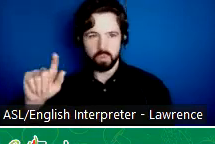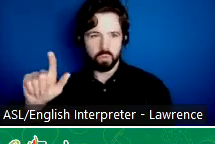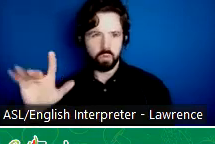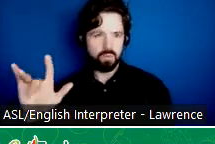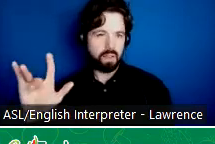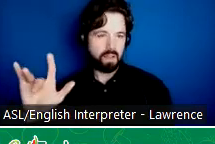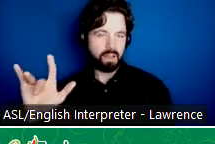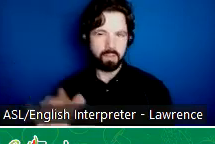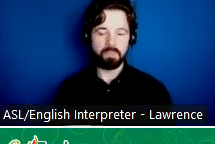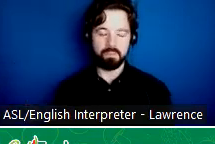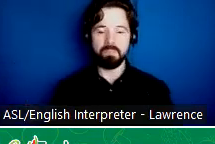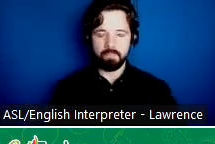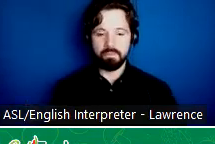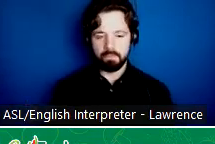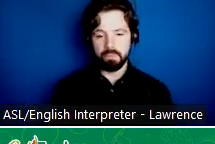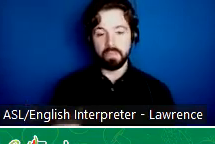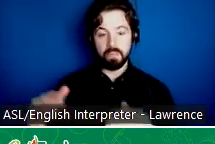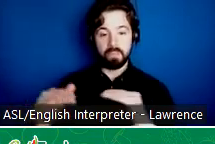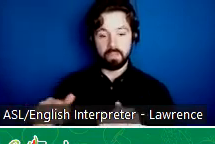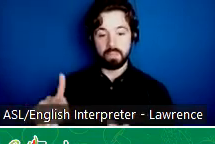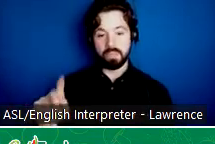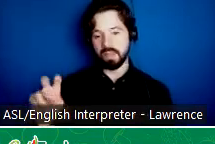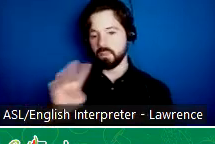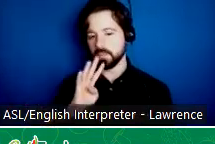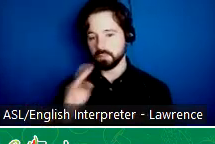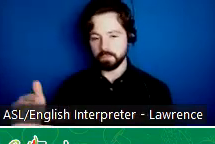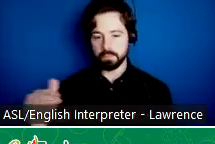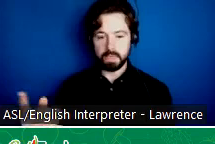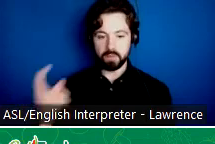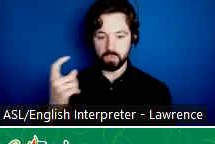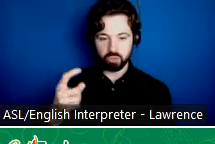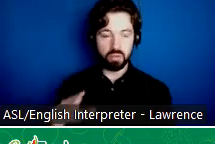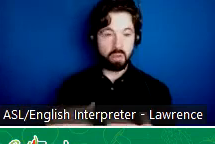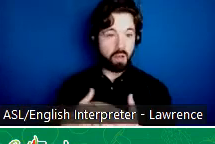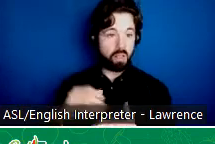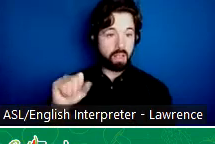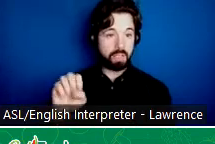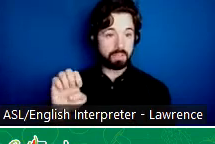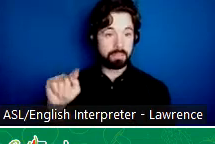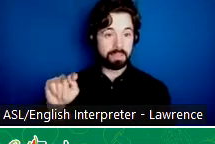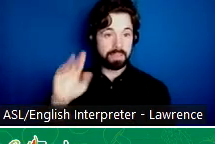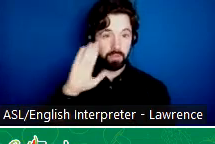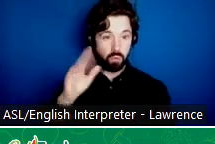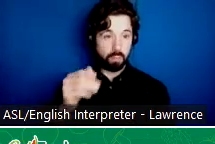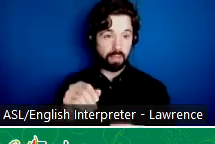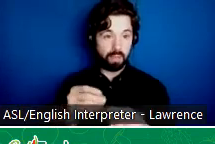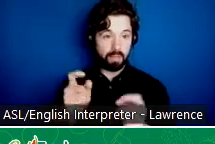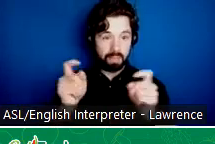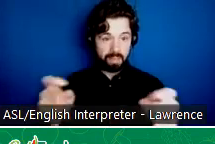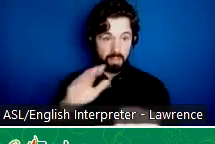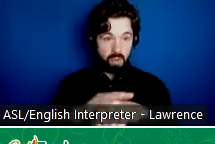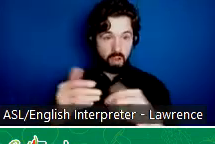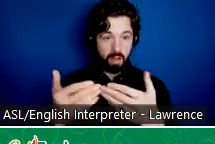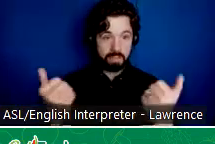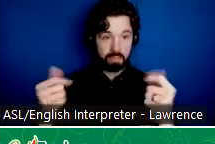Next question asks, all S-EBT benefits will be issued on separate cards. They will not be issued on existing